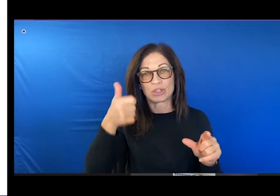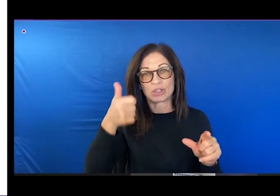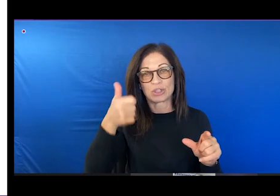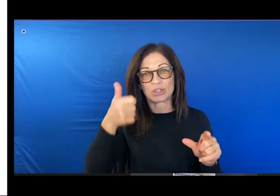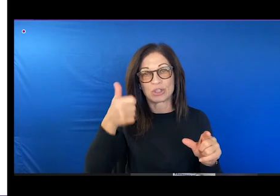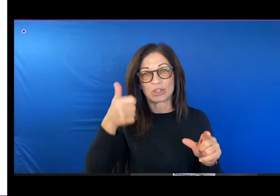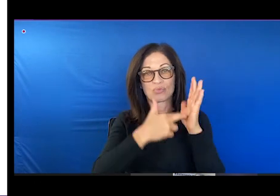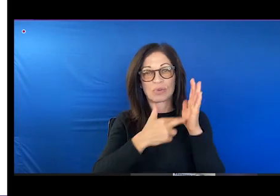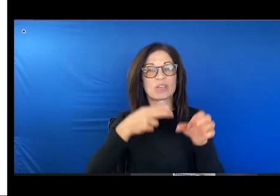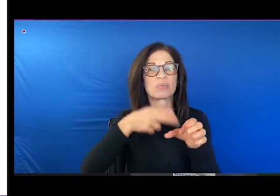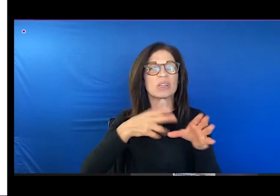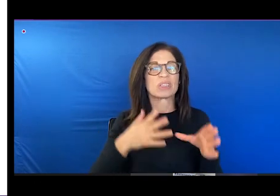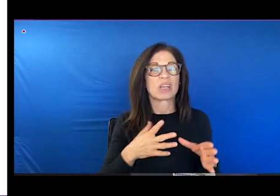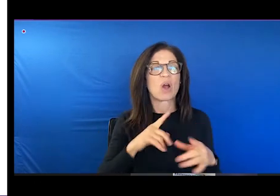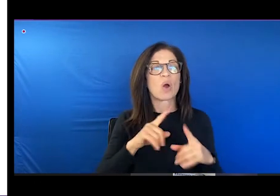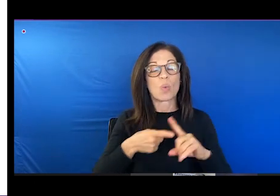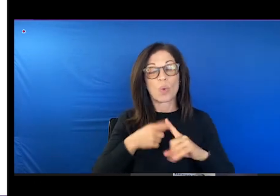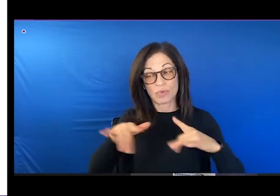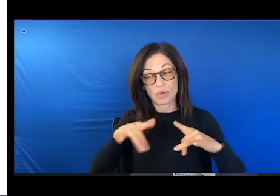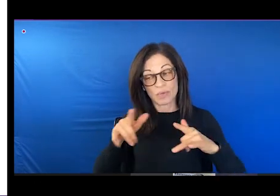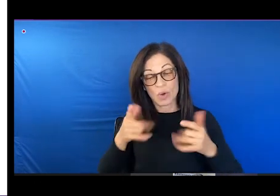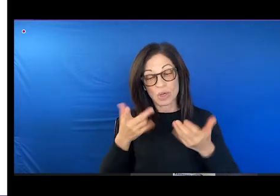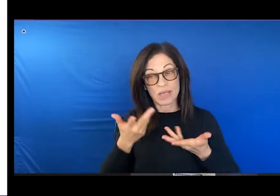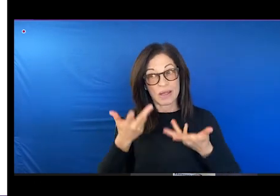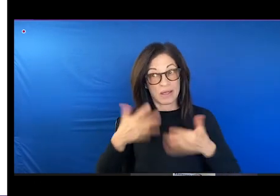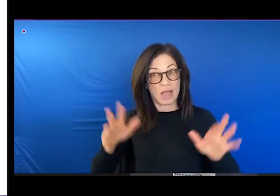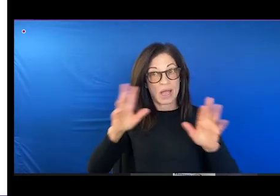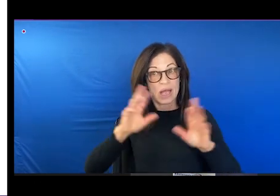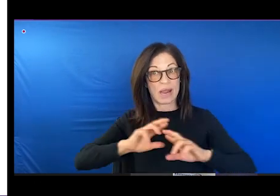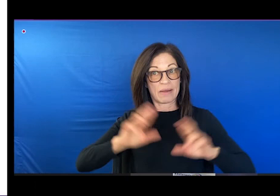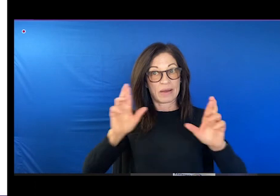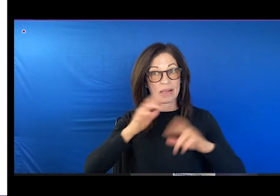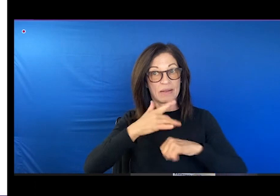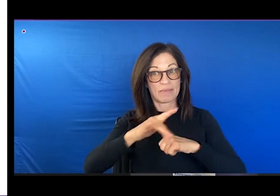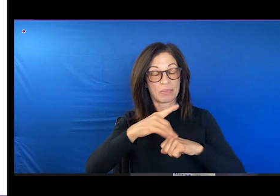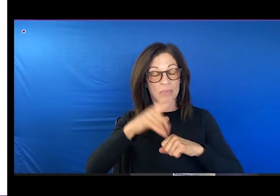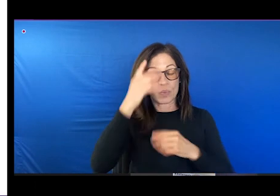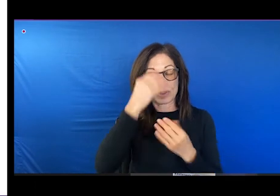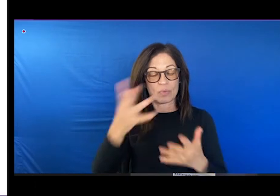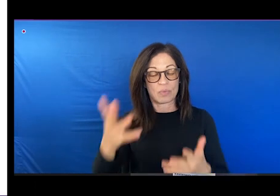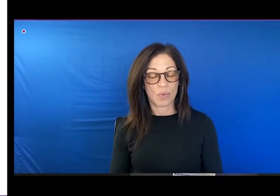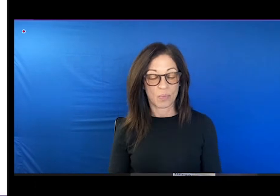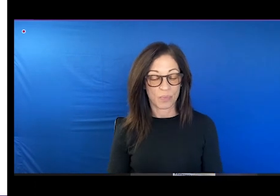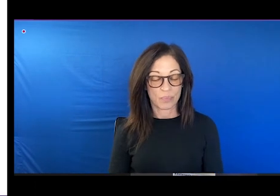as a registered participant, when the recording of the training is available.